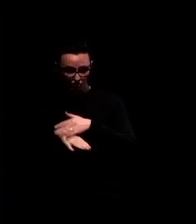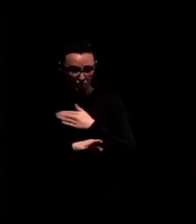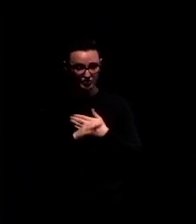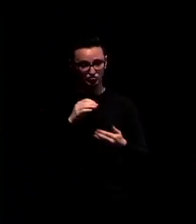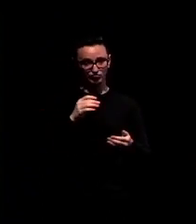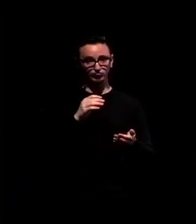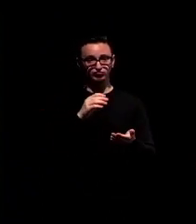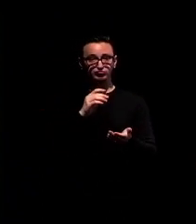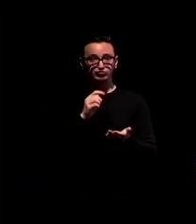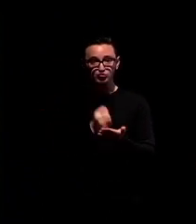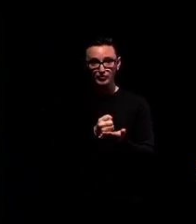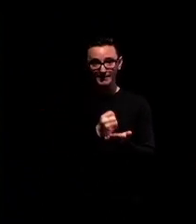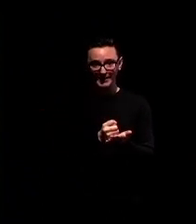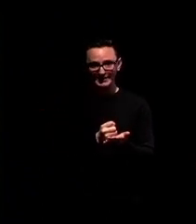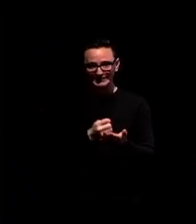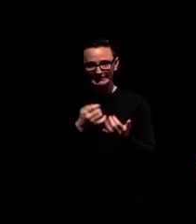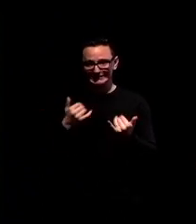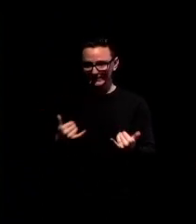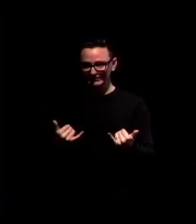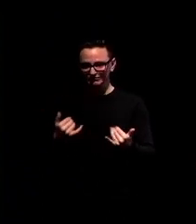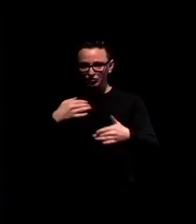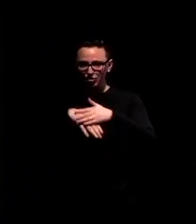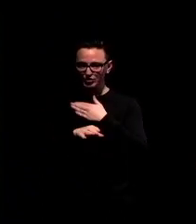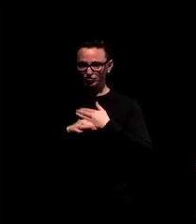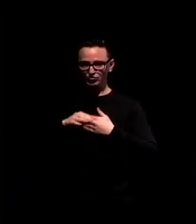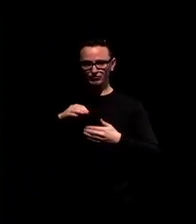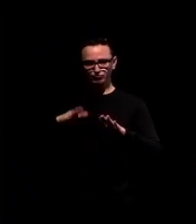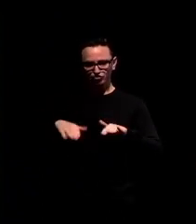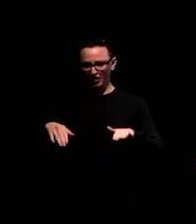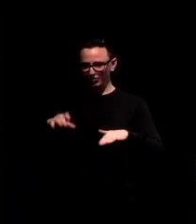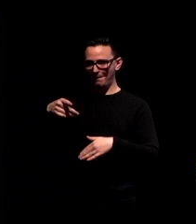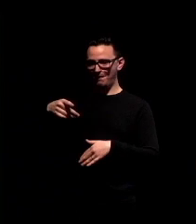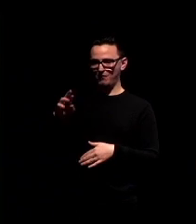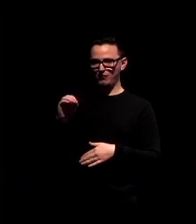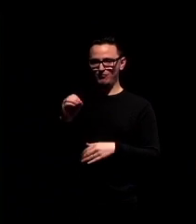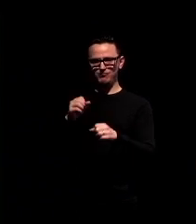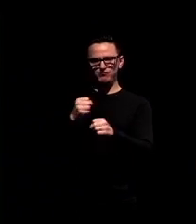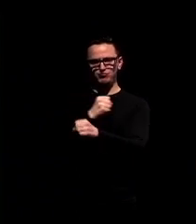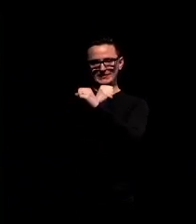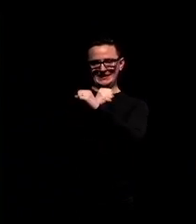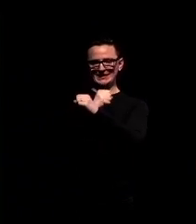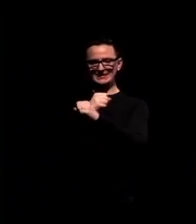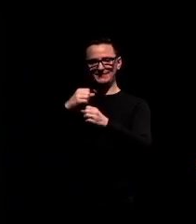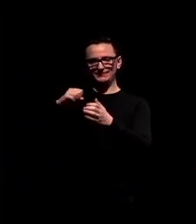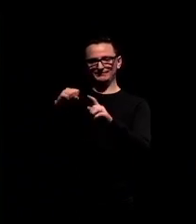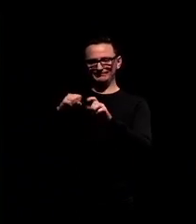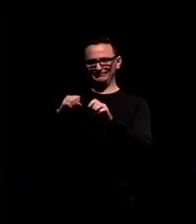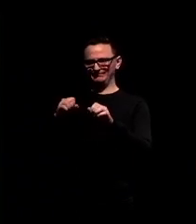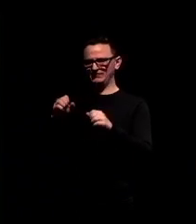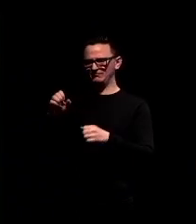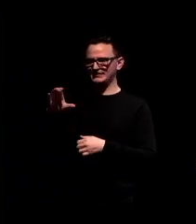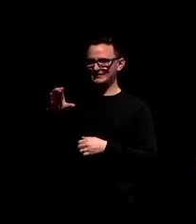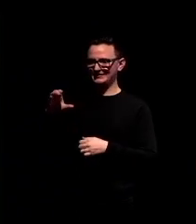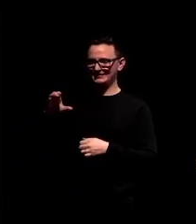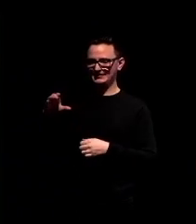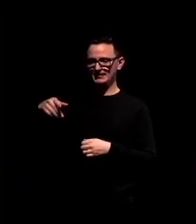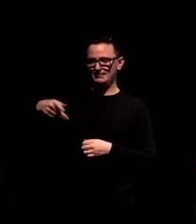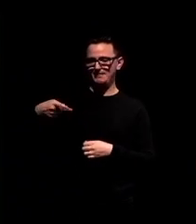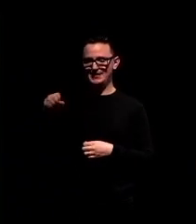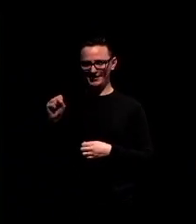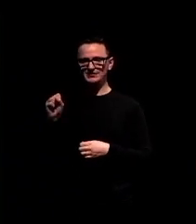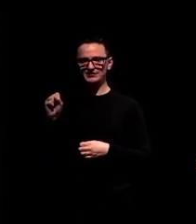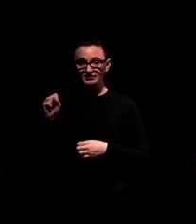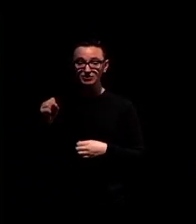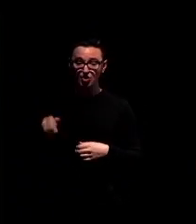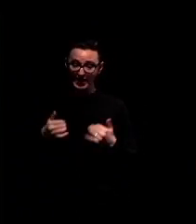through the child protection system, which frankly can be very dangerous for BIPOC families. This third path just means we have this set of money here to pay for